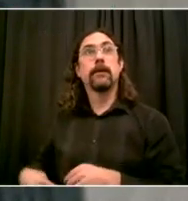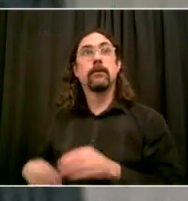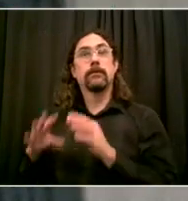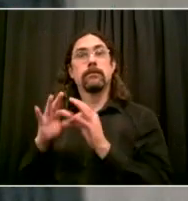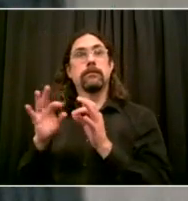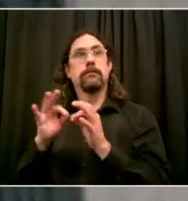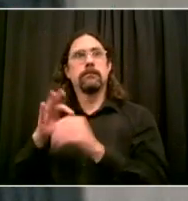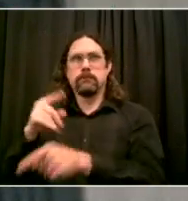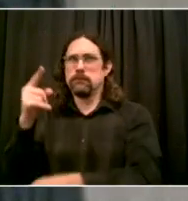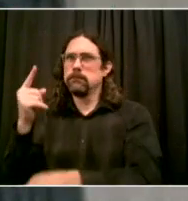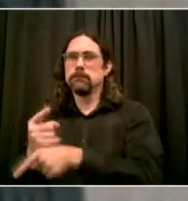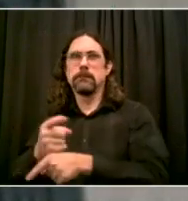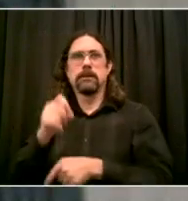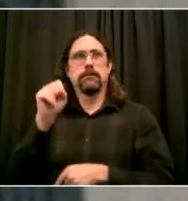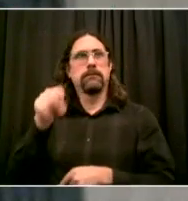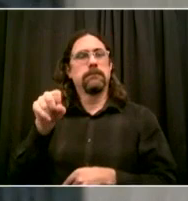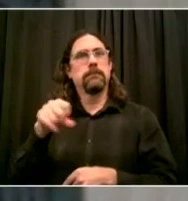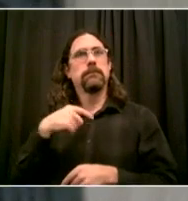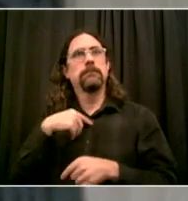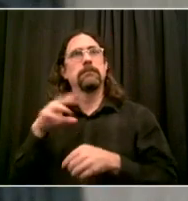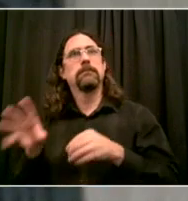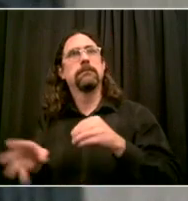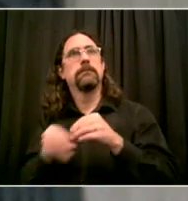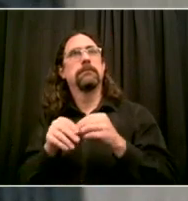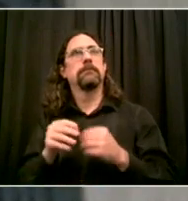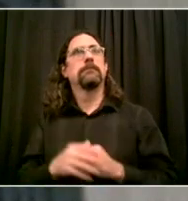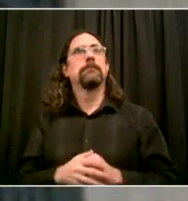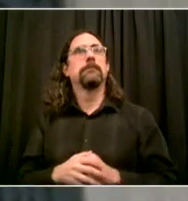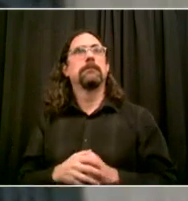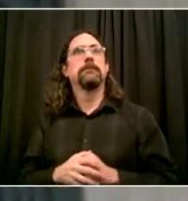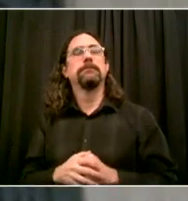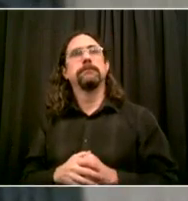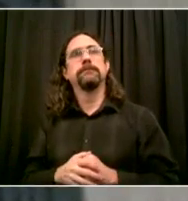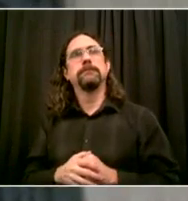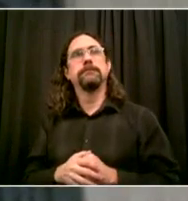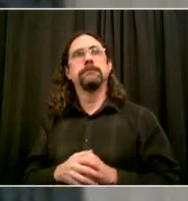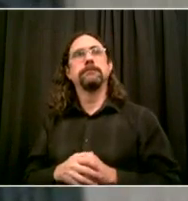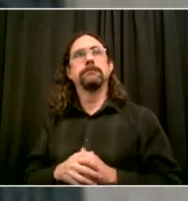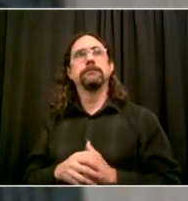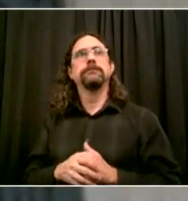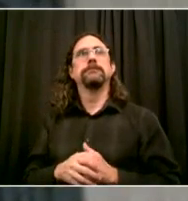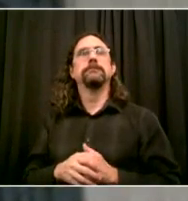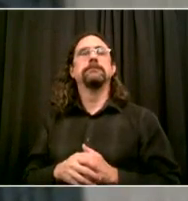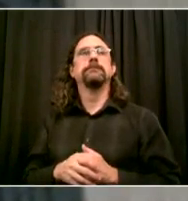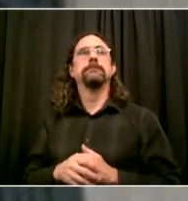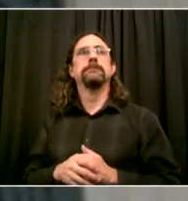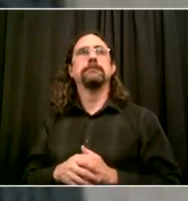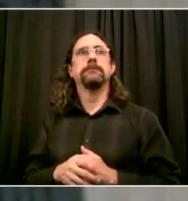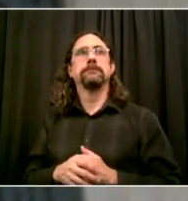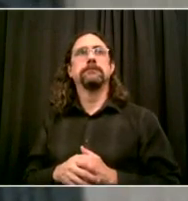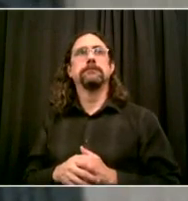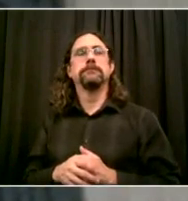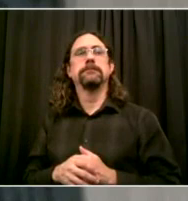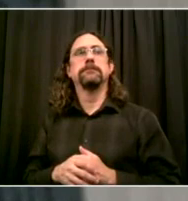when we do the contact tracing that Dr. Long will speak about in more detail, we can understand